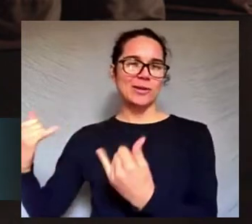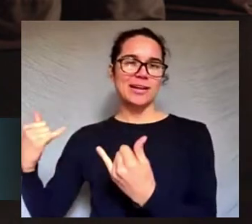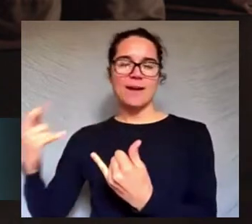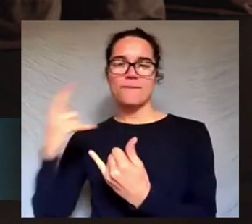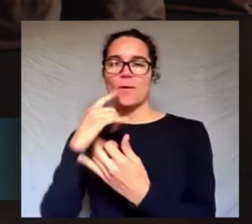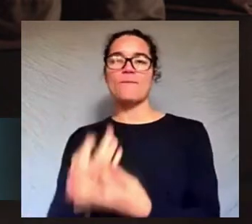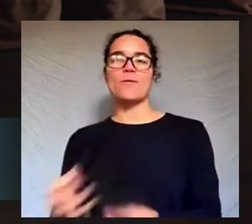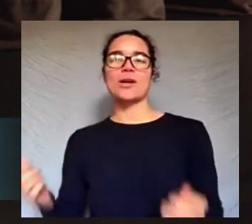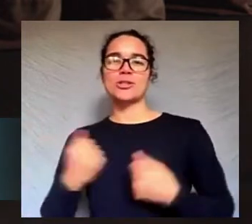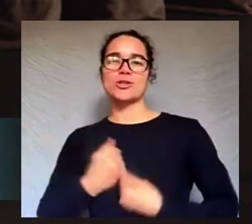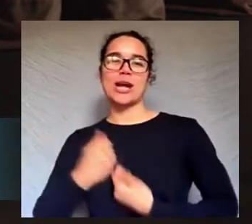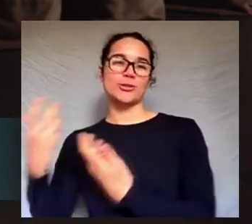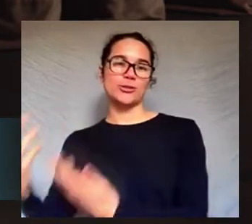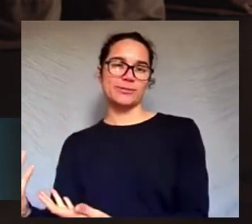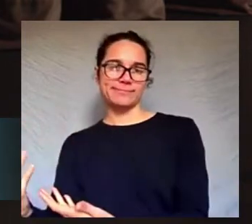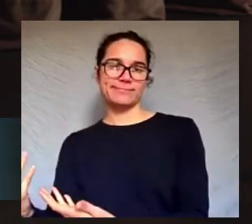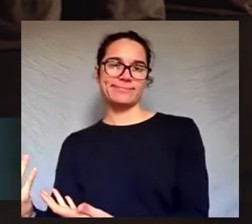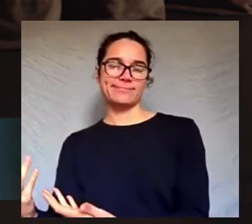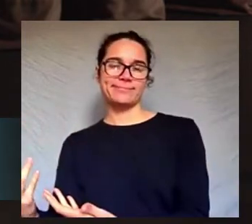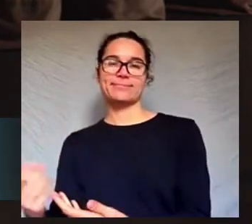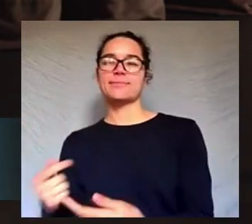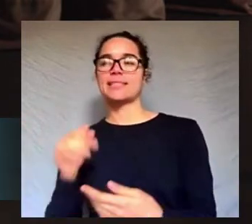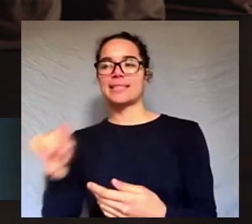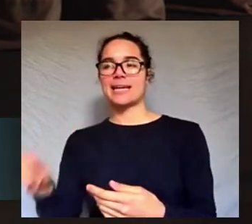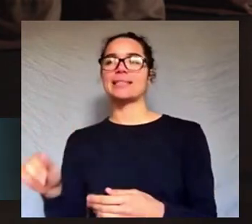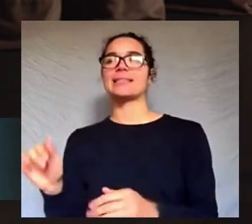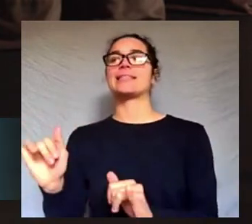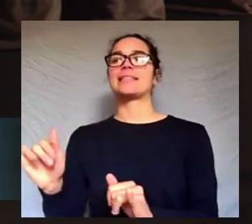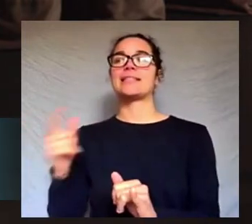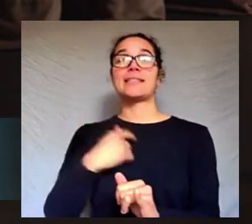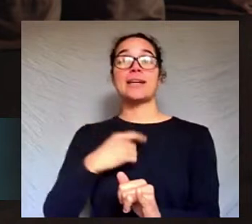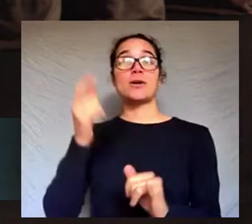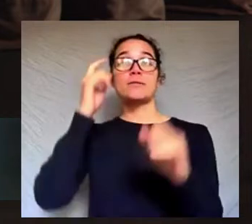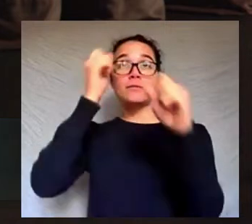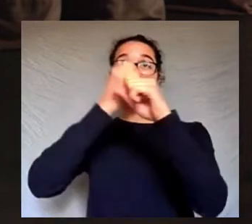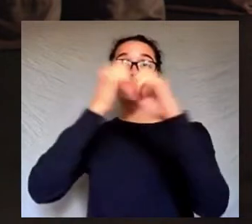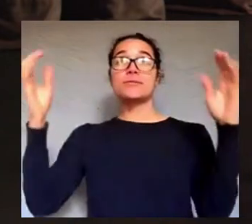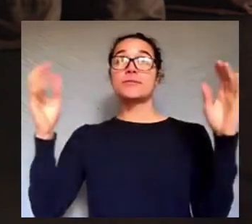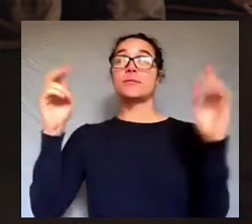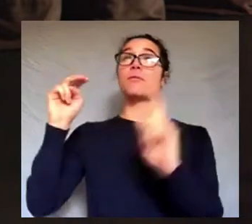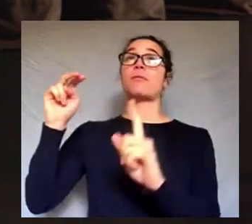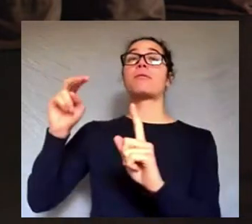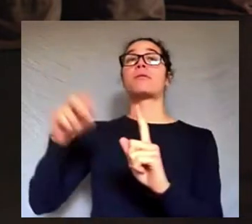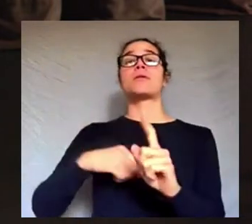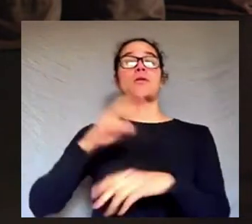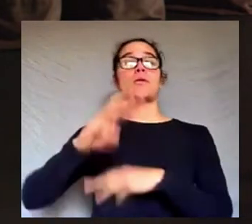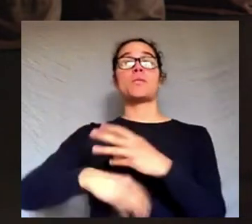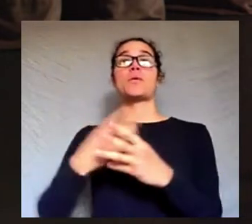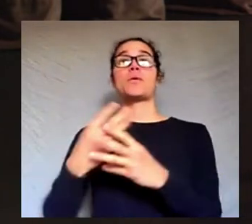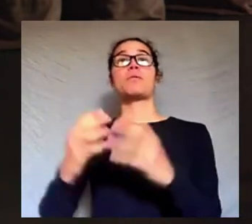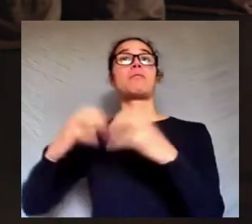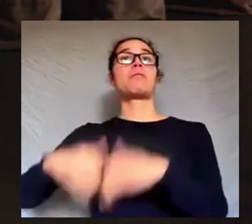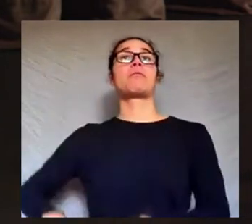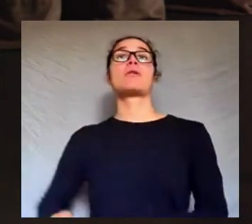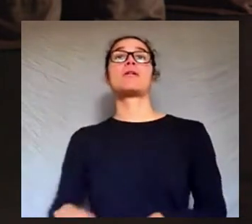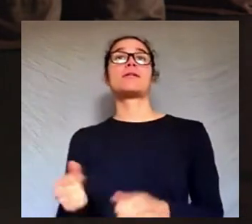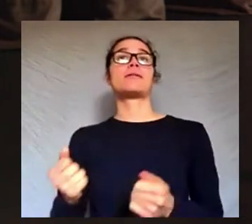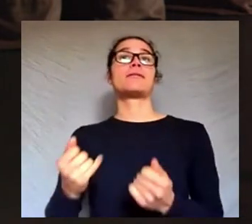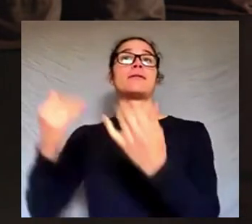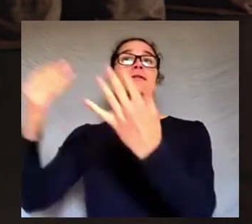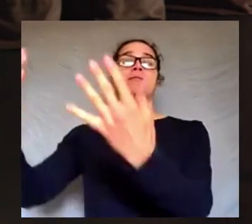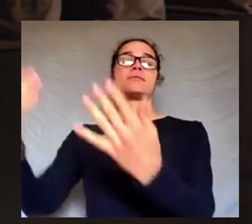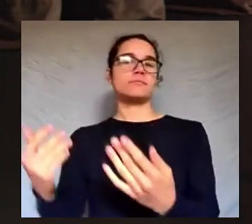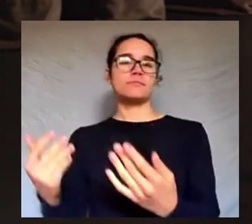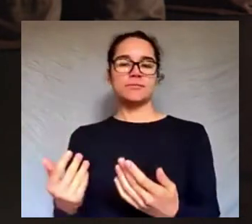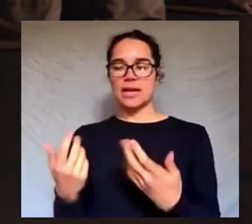have a lot to do with the way in which there is a scorched earth mentality now of, I don't want to simply engage in debate with this person. I would rather that the person from the